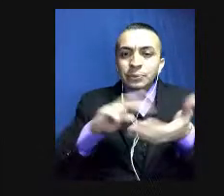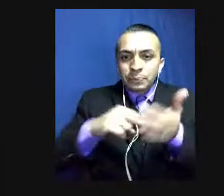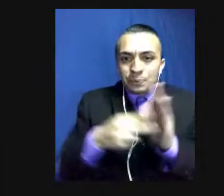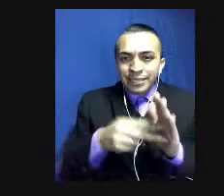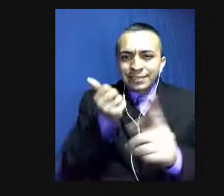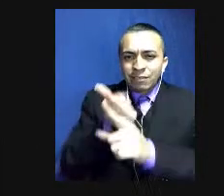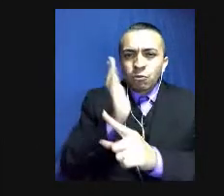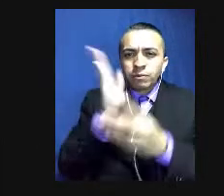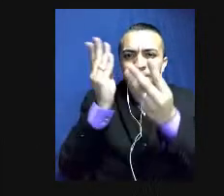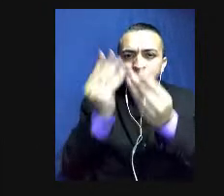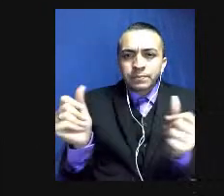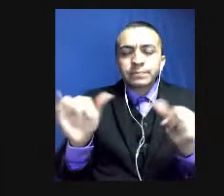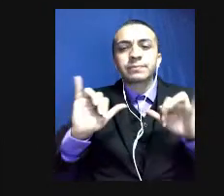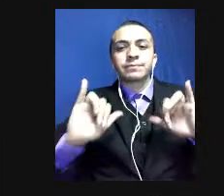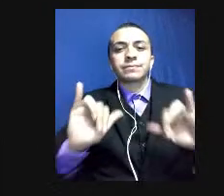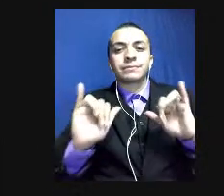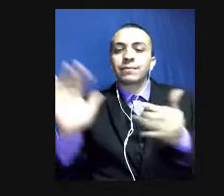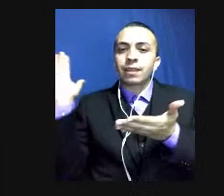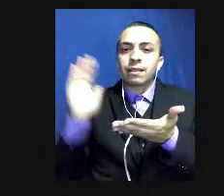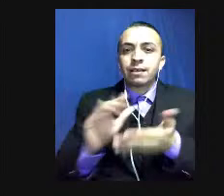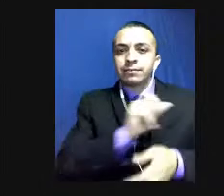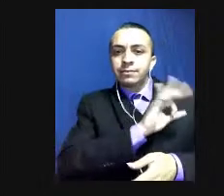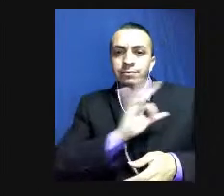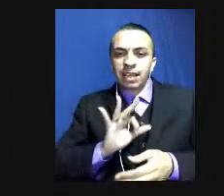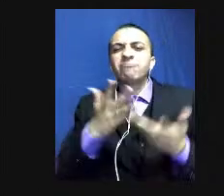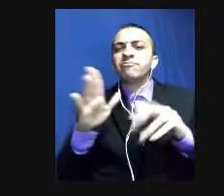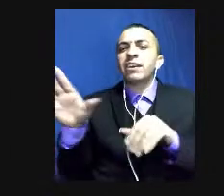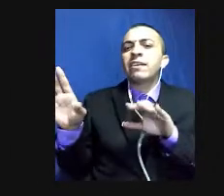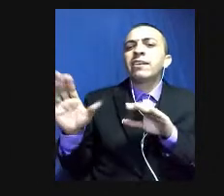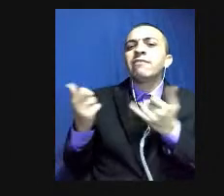were told by the fire behavior analyst,